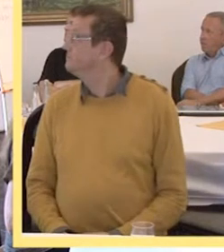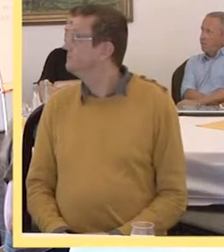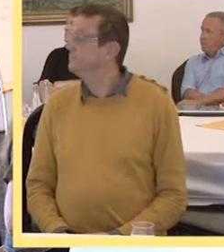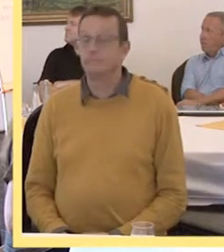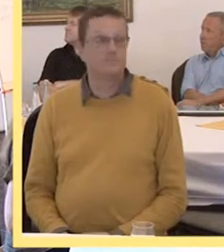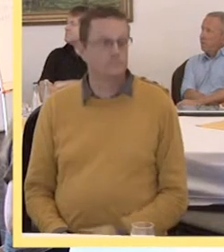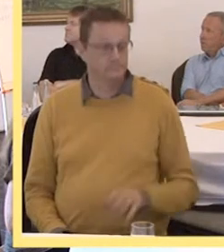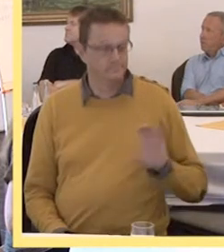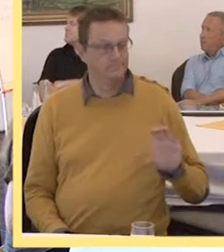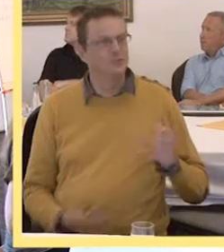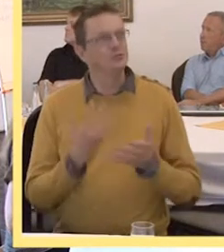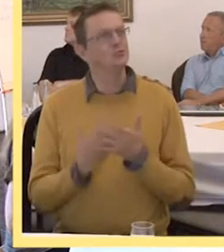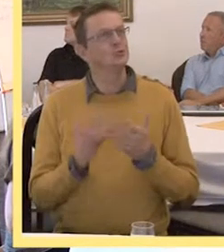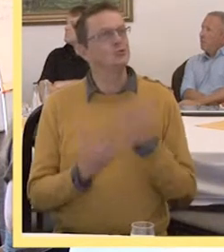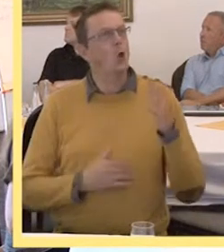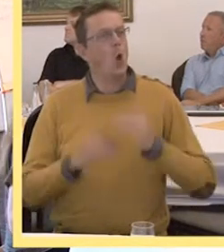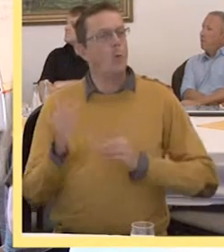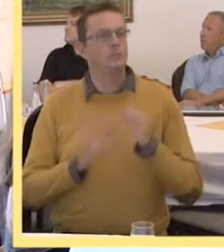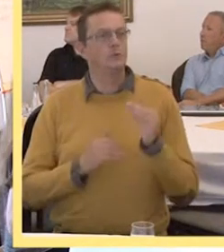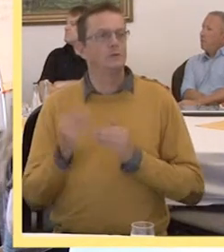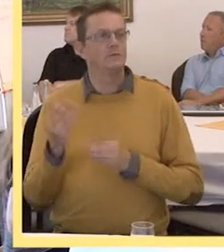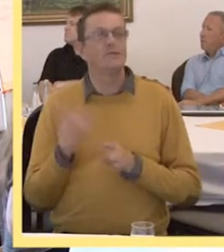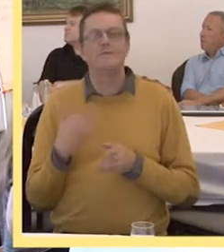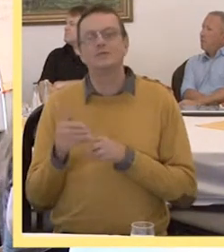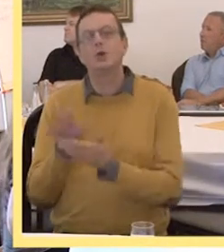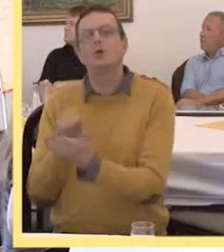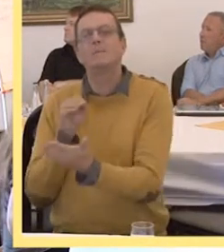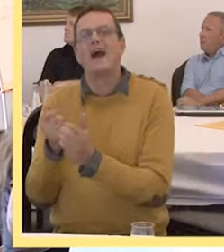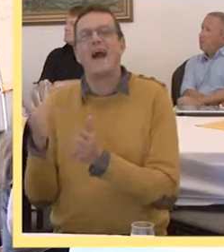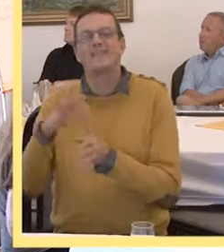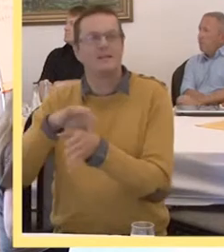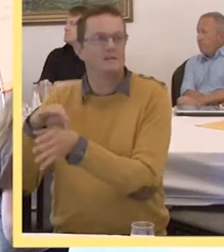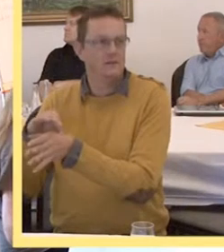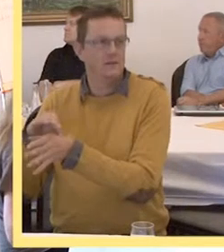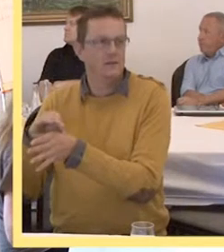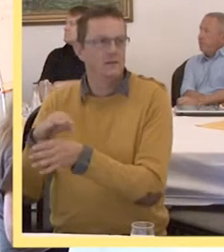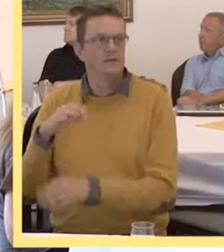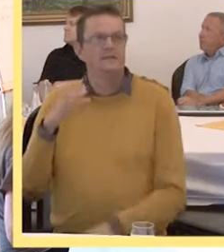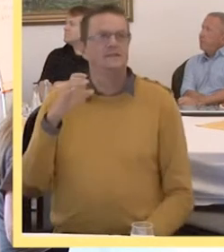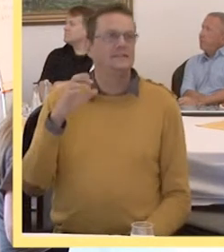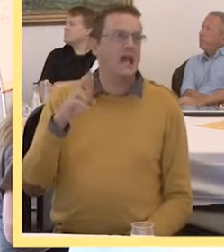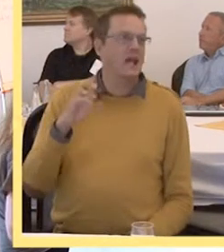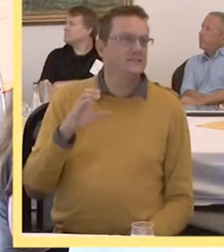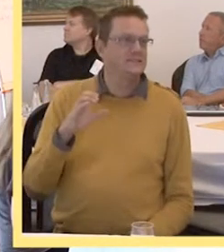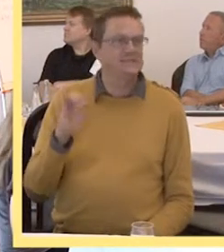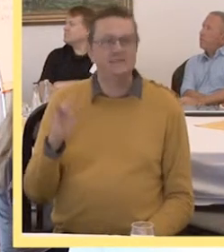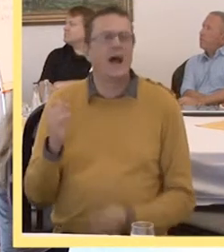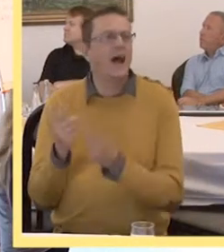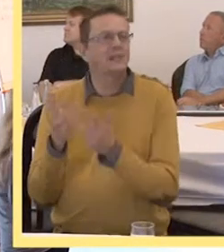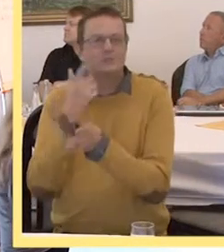of the comprehensive guideline is based on other guidelines like the NATO 10s, the ISC, and other